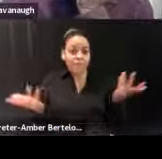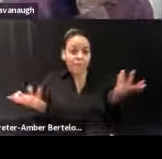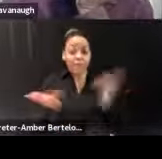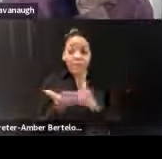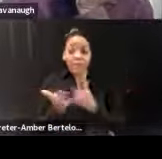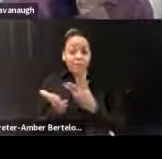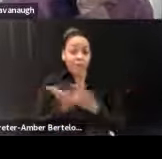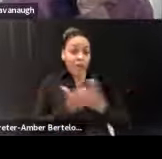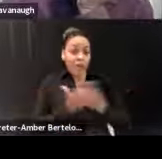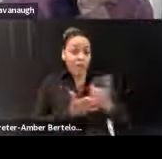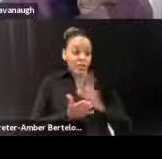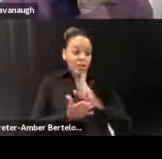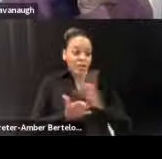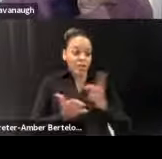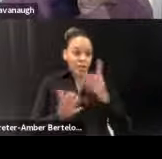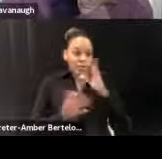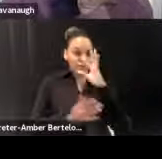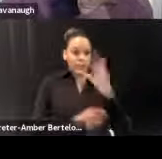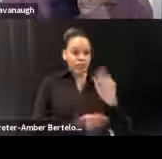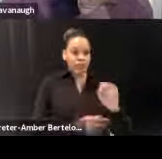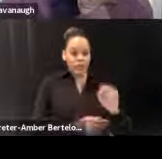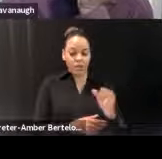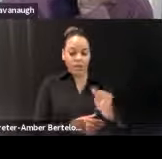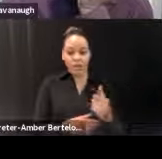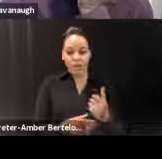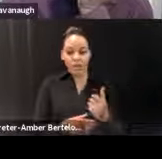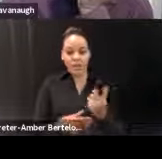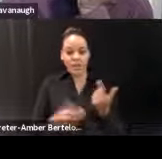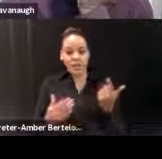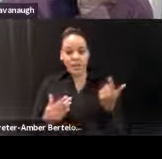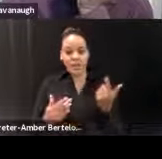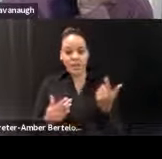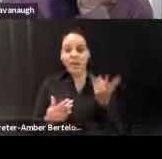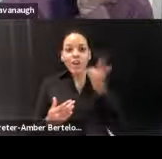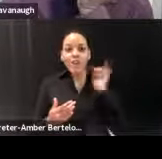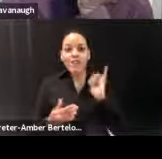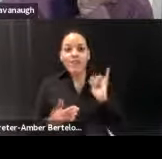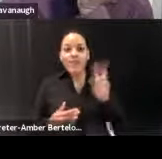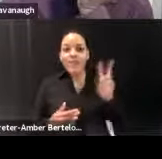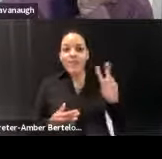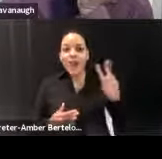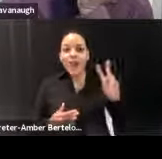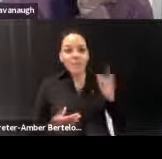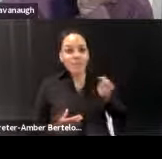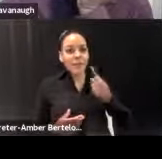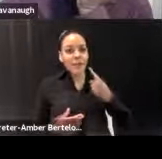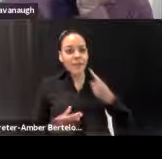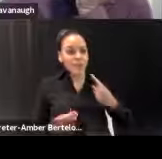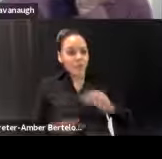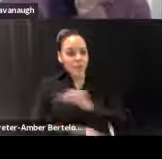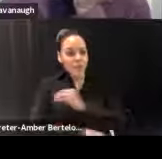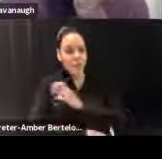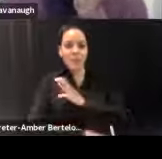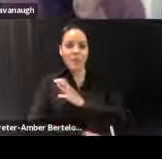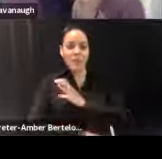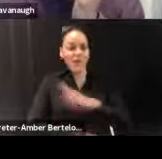really yeah, this is like a vitamin, like a booster. Yeah. I needed this,